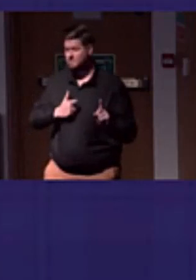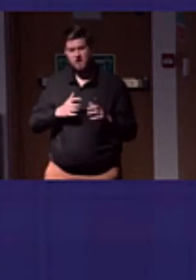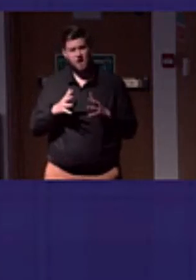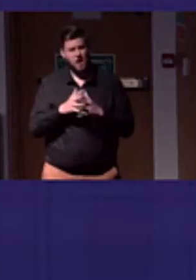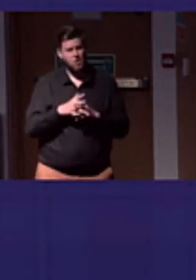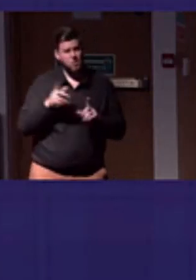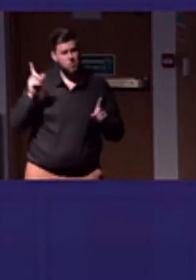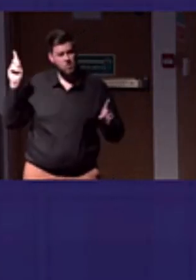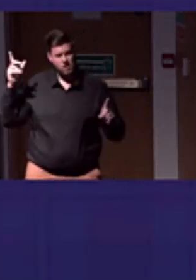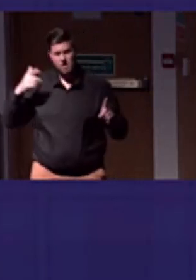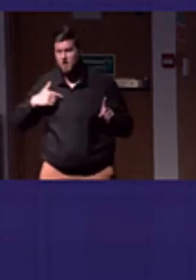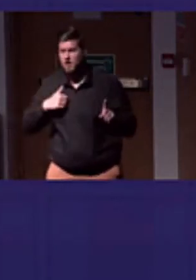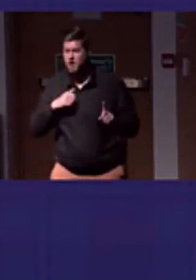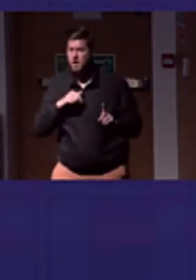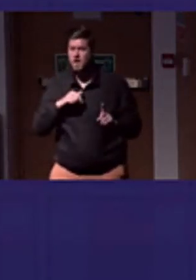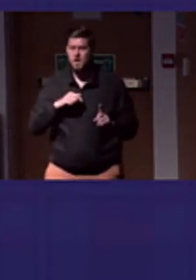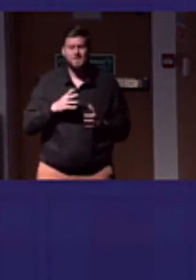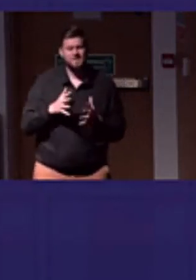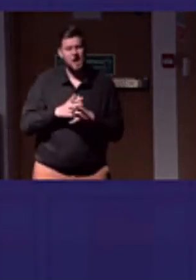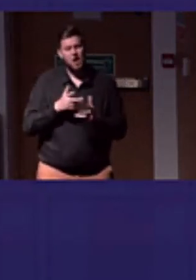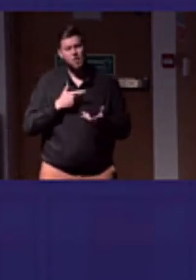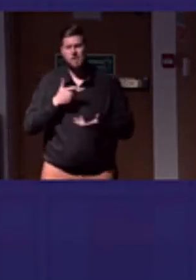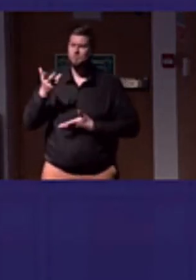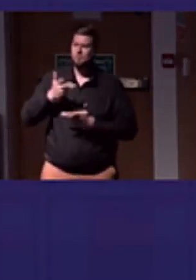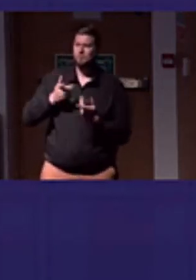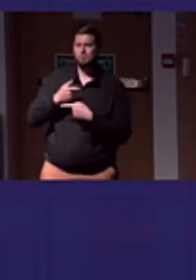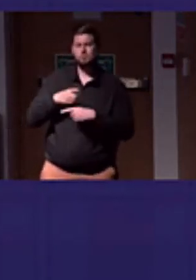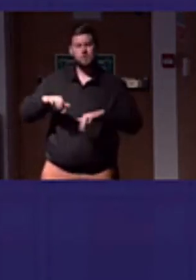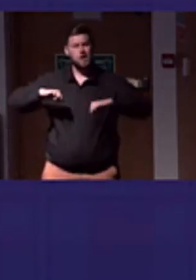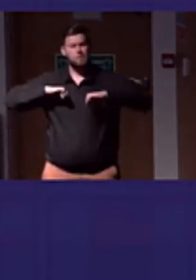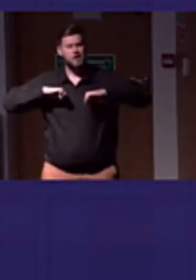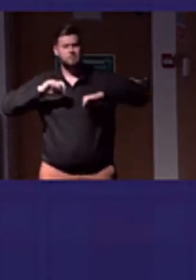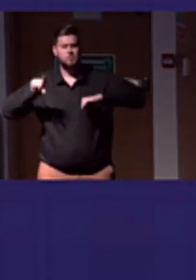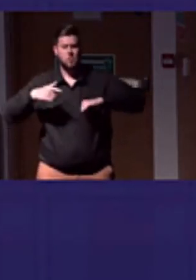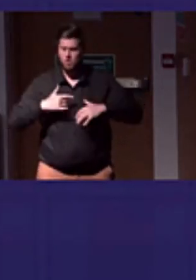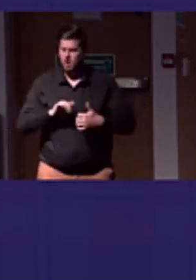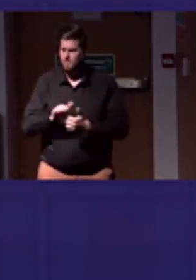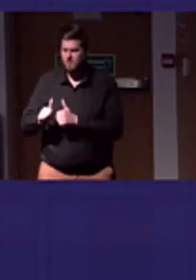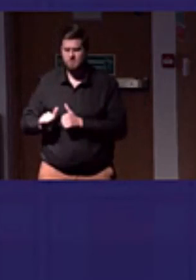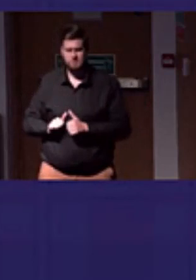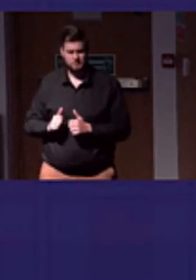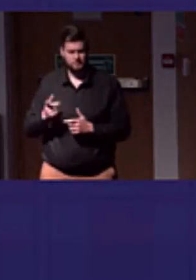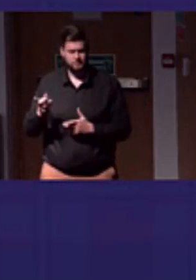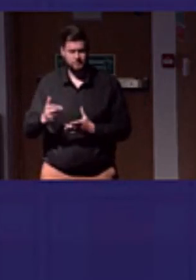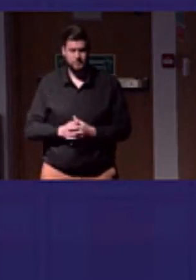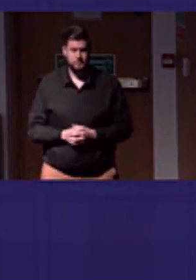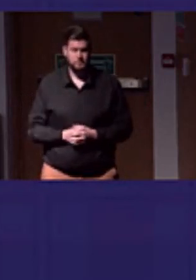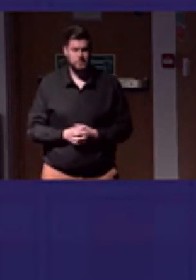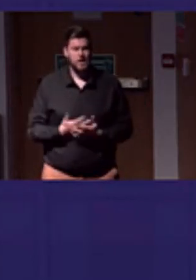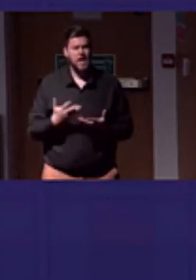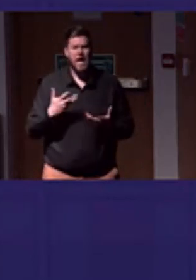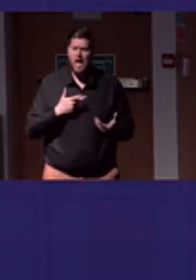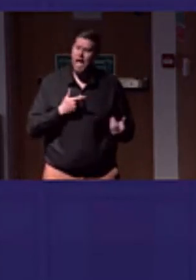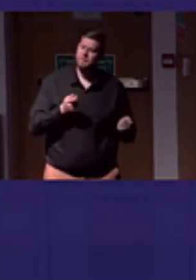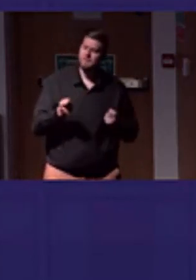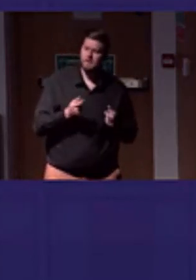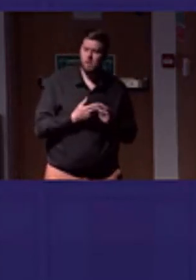is mostly how I talk to my management or talk to my partners. I'm dealing with X right now,